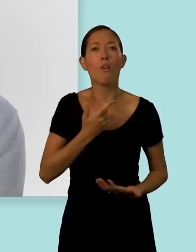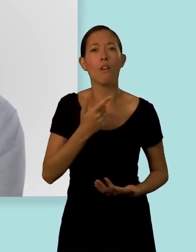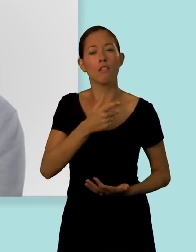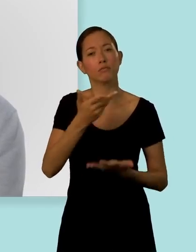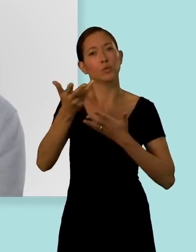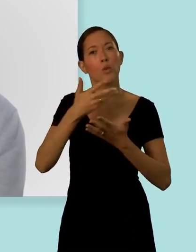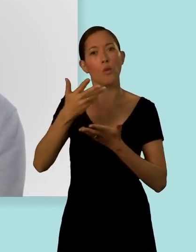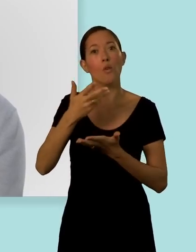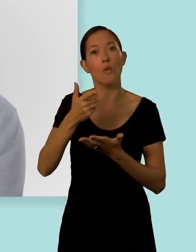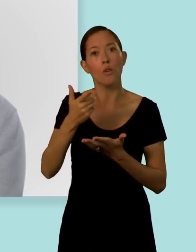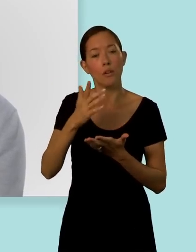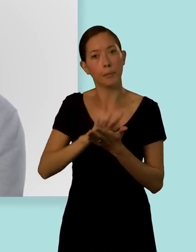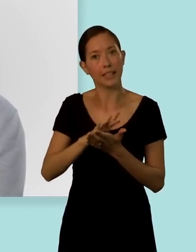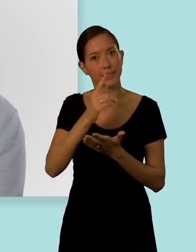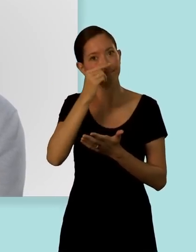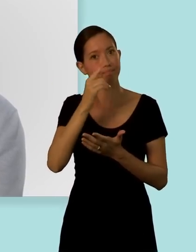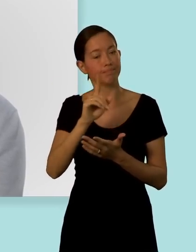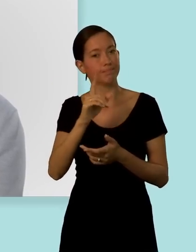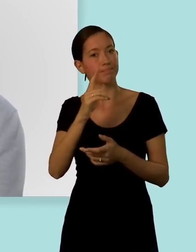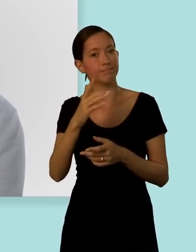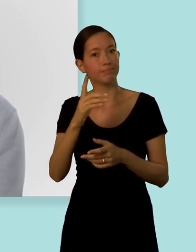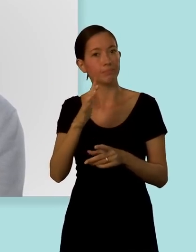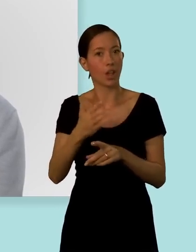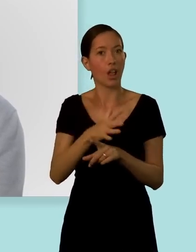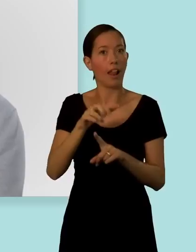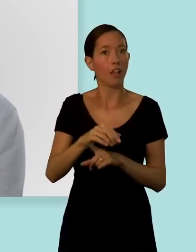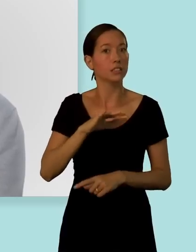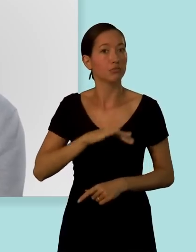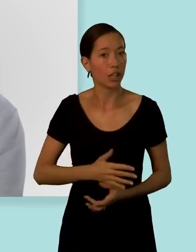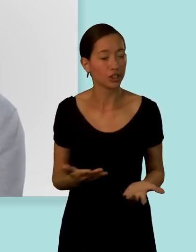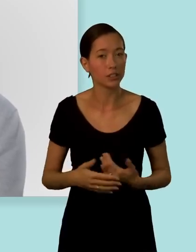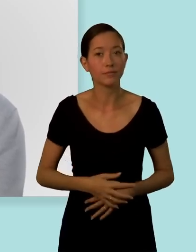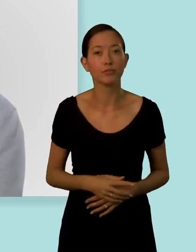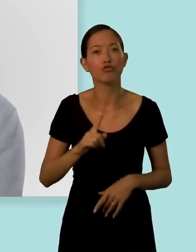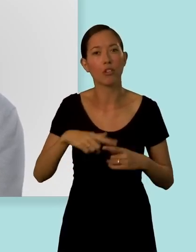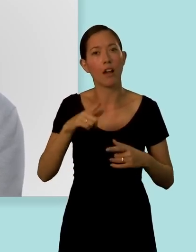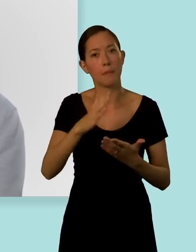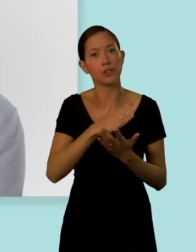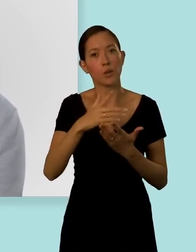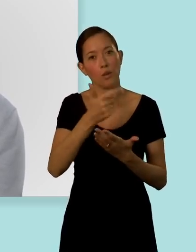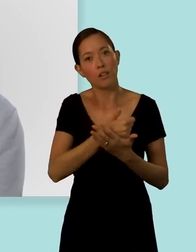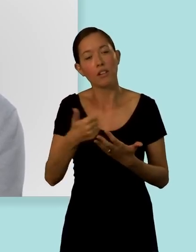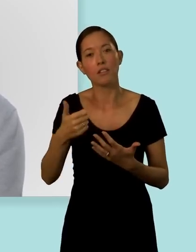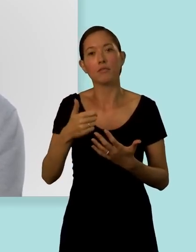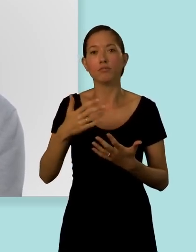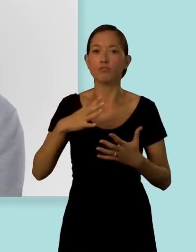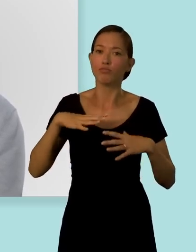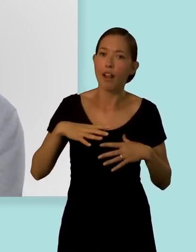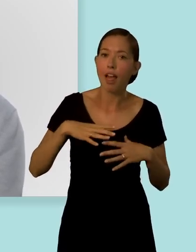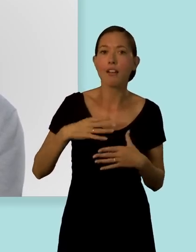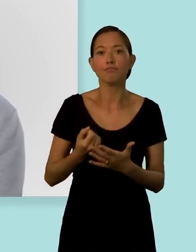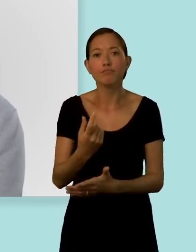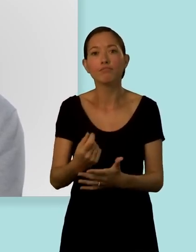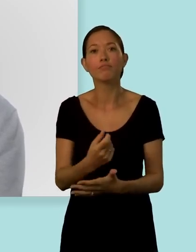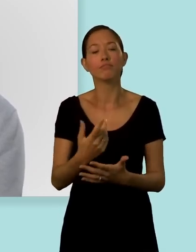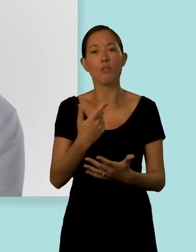them for advice. If you feel sad or anxious a lot of the time, talk to them about it as early as possible, as these could be